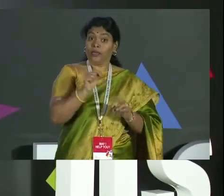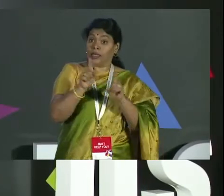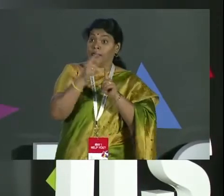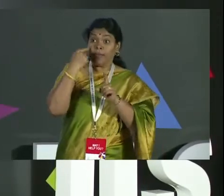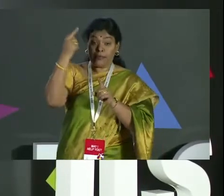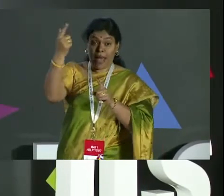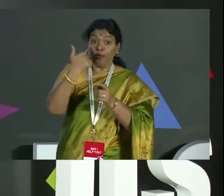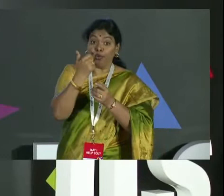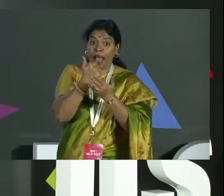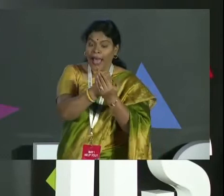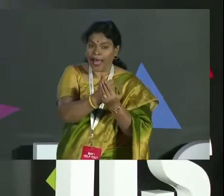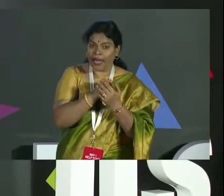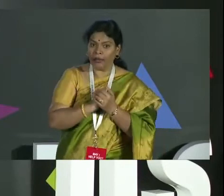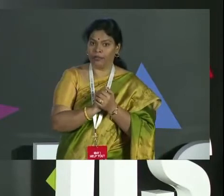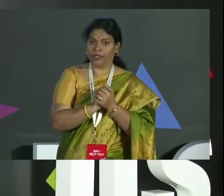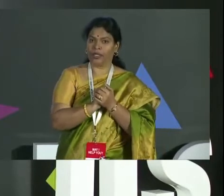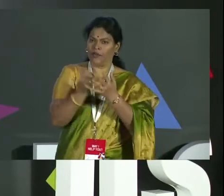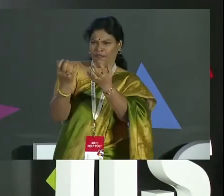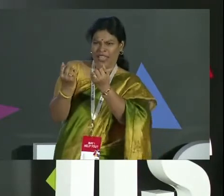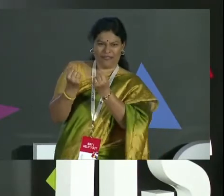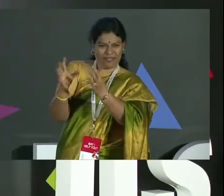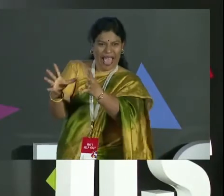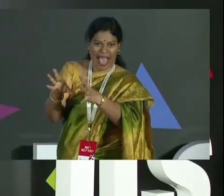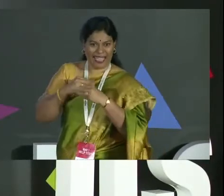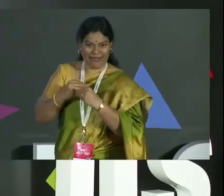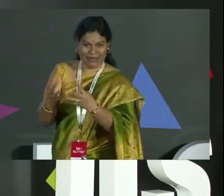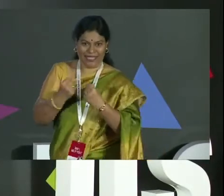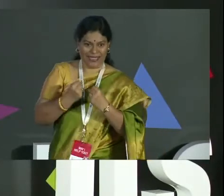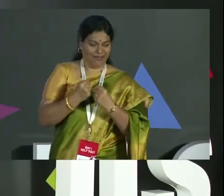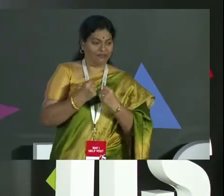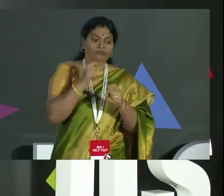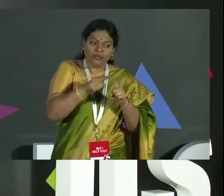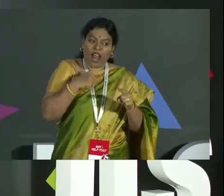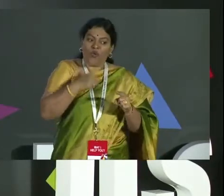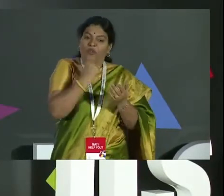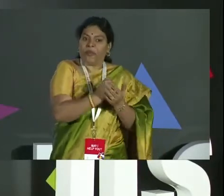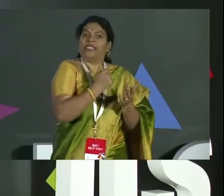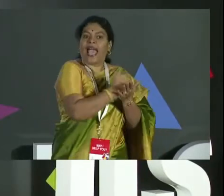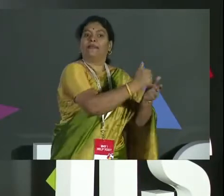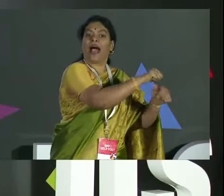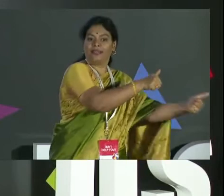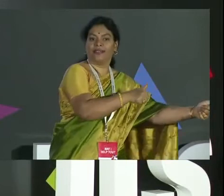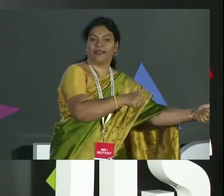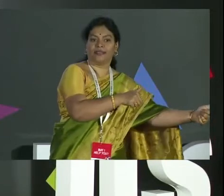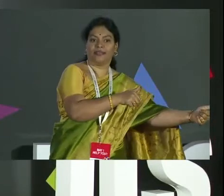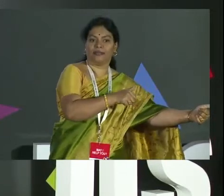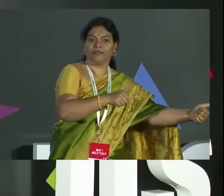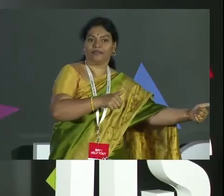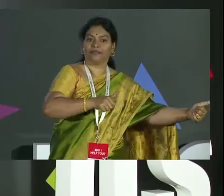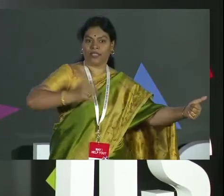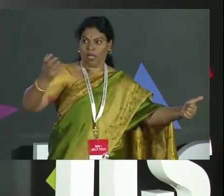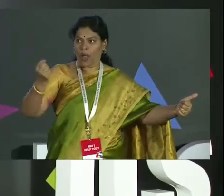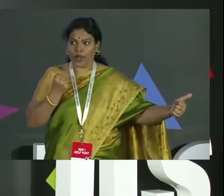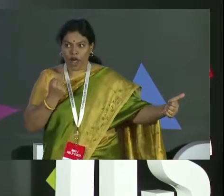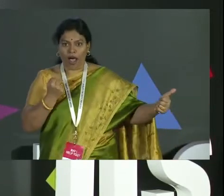Malviyaji, but we have an attitude that we have received a karmic debt, we have to help others. That's the only way we'll wipe out our karmic debt. So, you know, so the